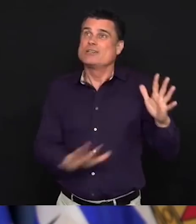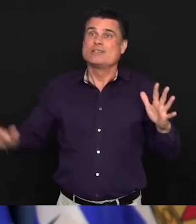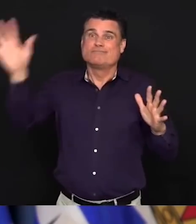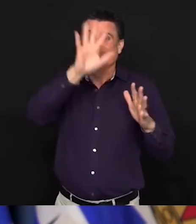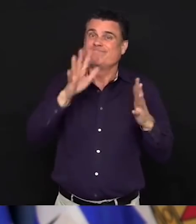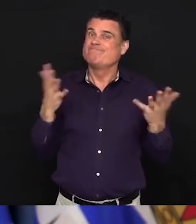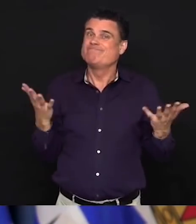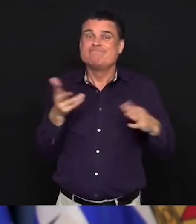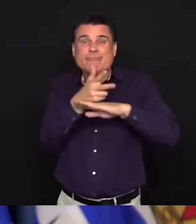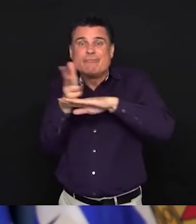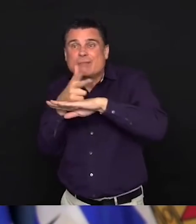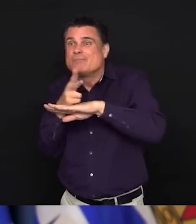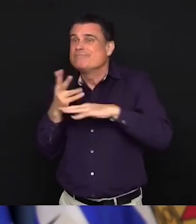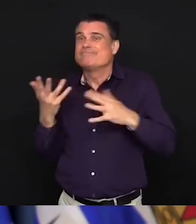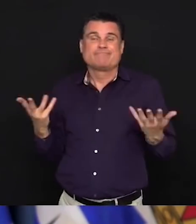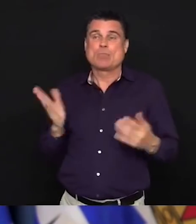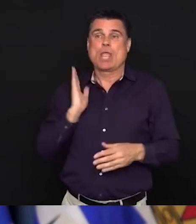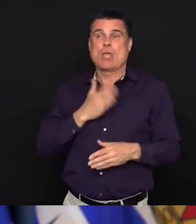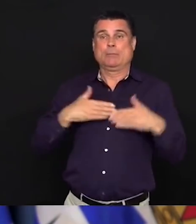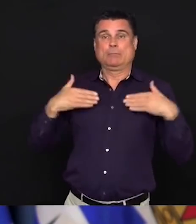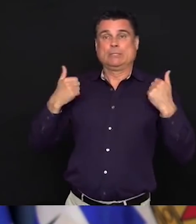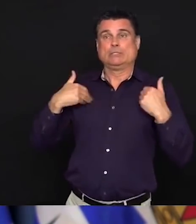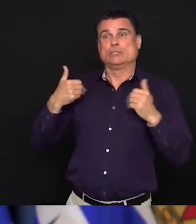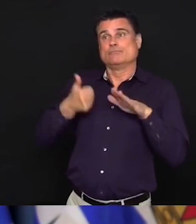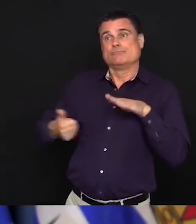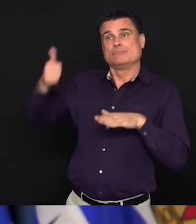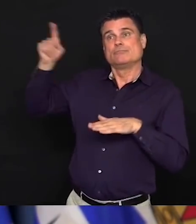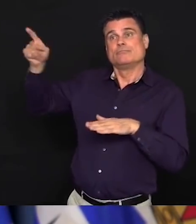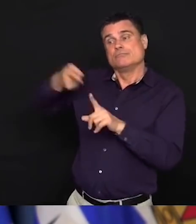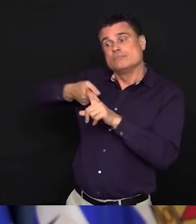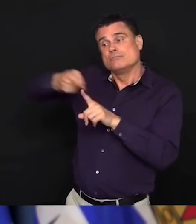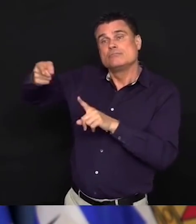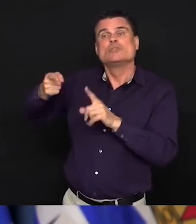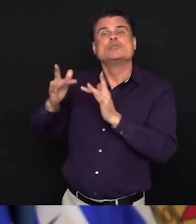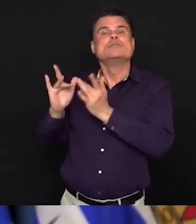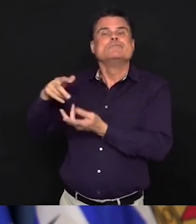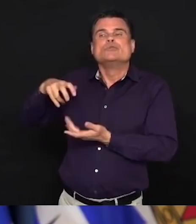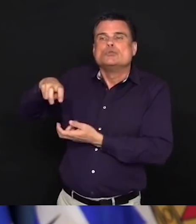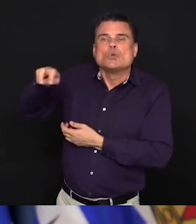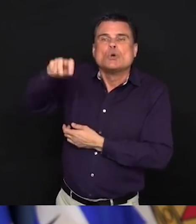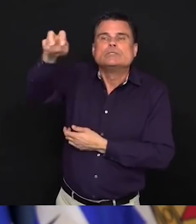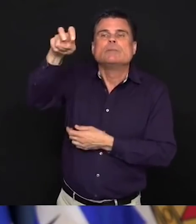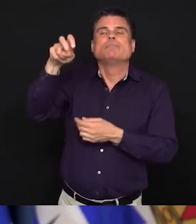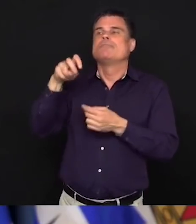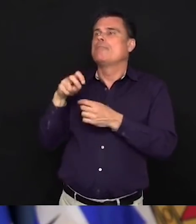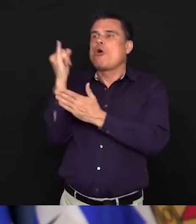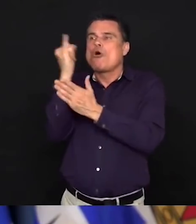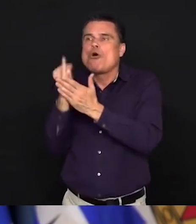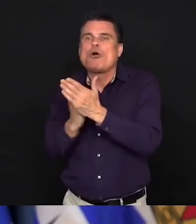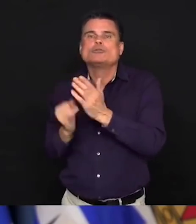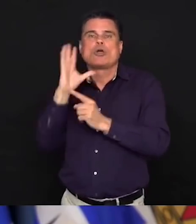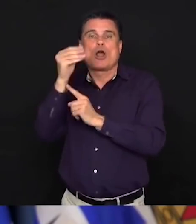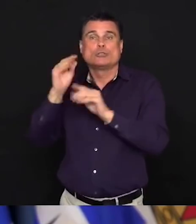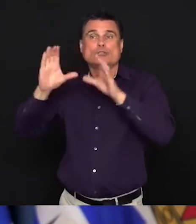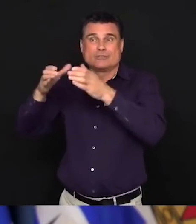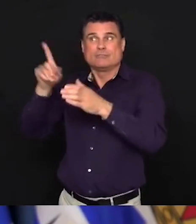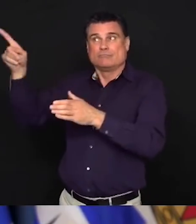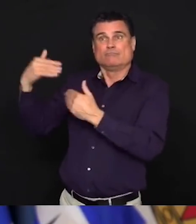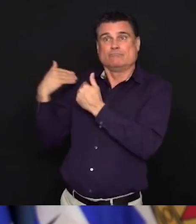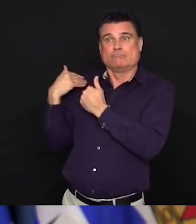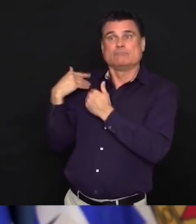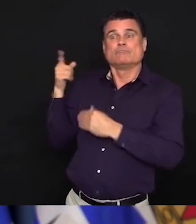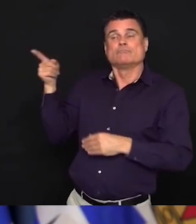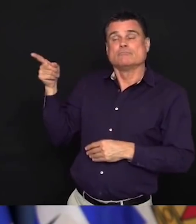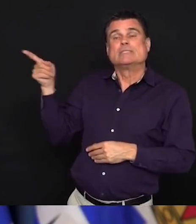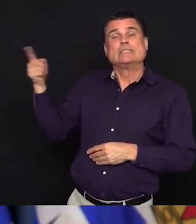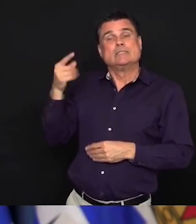looking at what we've been doing in British Columbia very favorably. They've seen that the curve is starting to bend in the right direction. They see